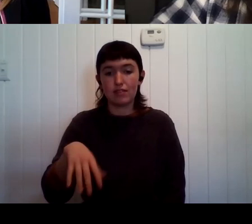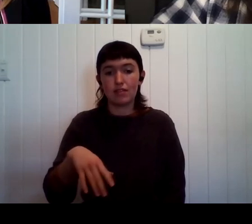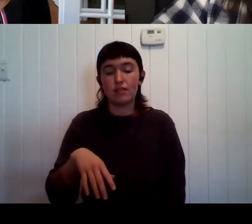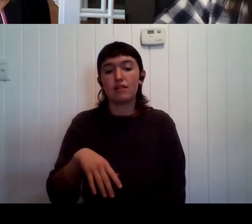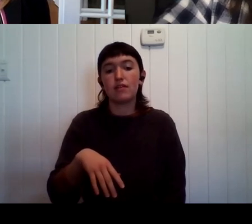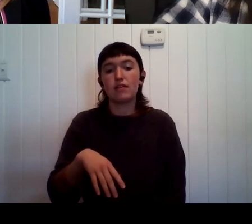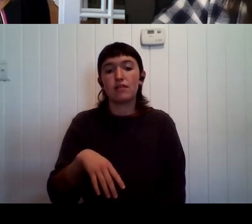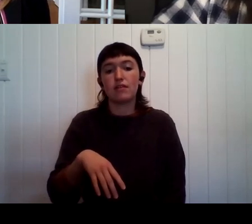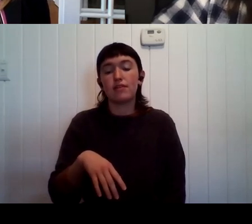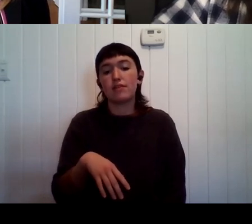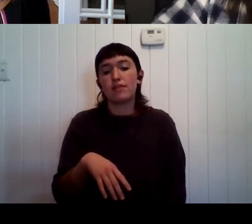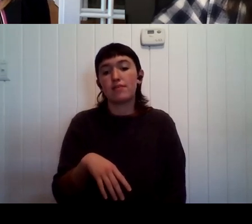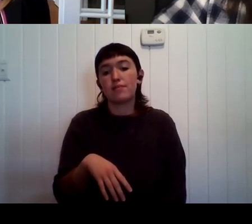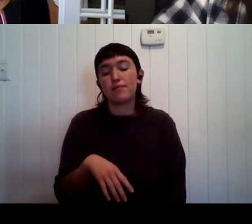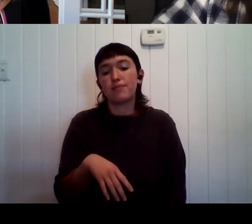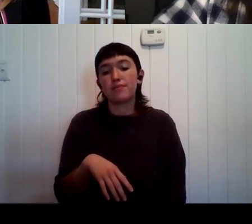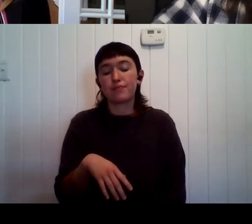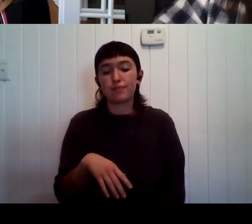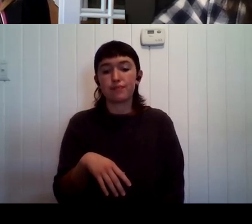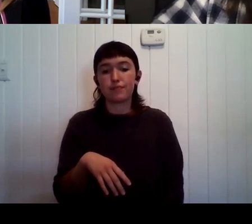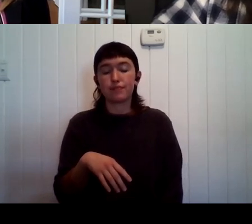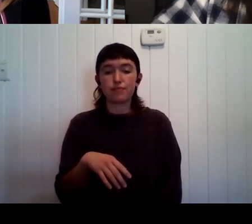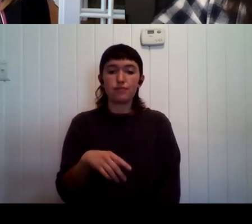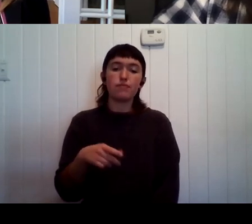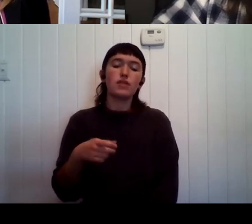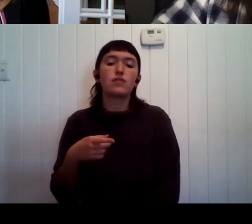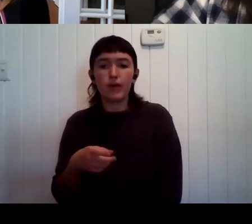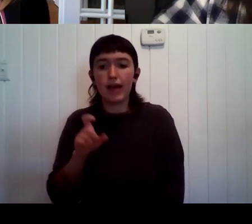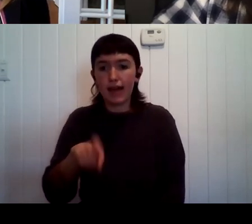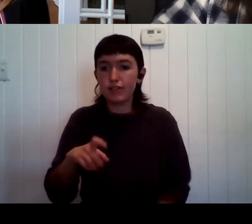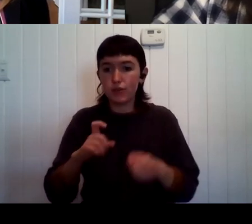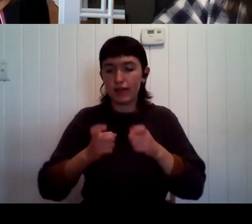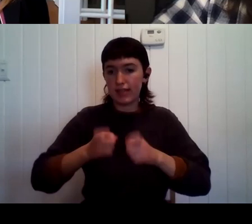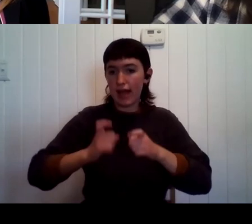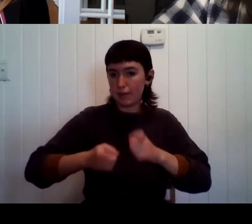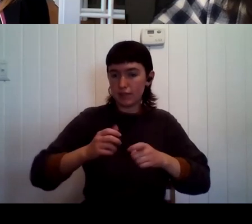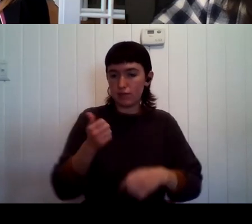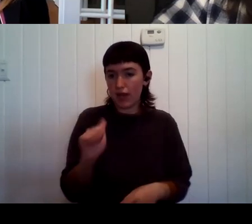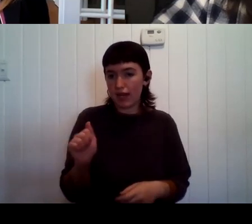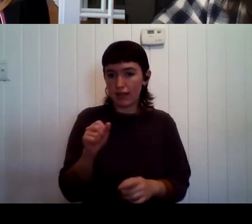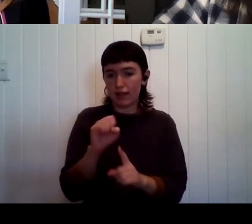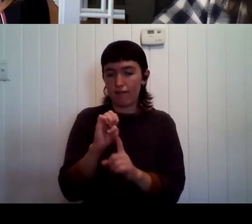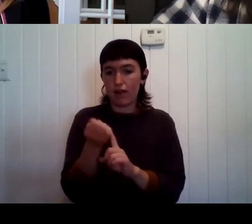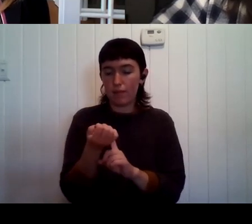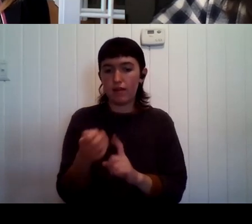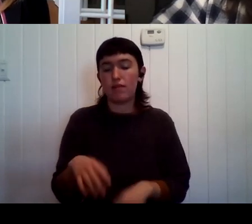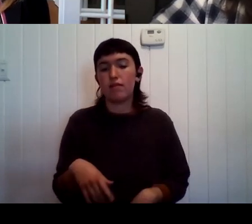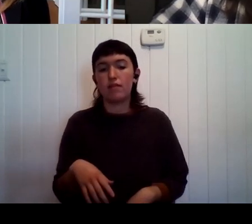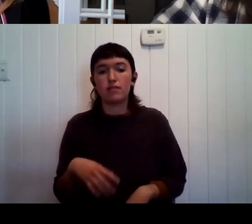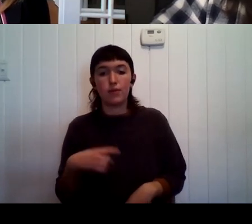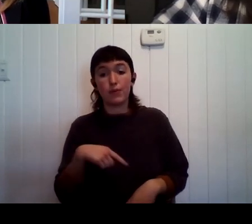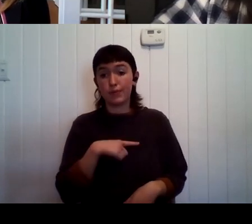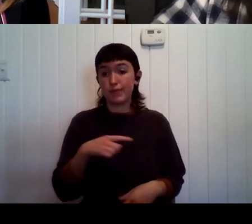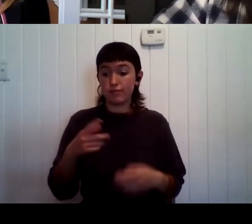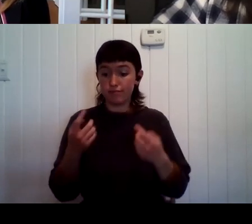in. So has it been successful? Yes, because we're still alive. We're still here on this planet.